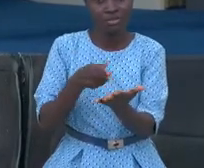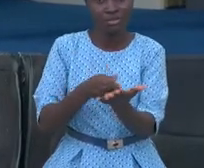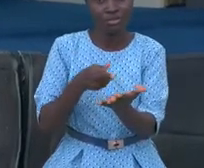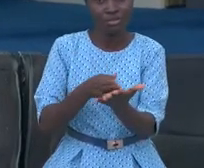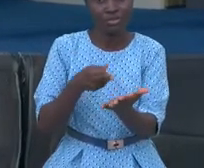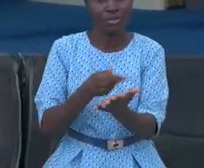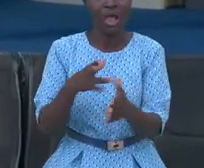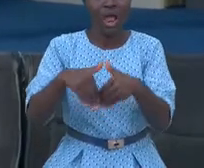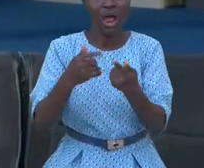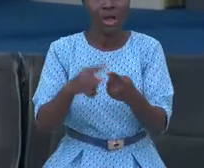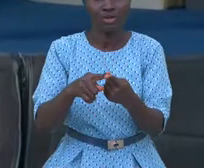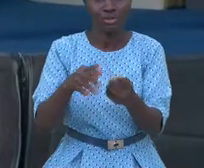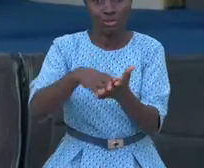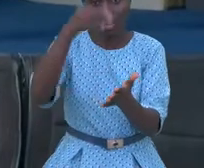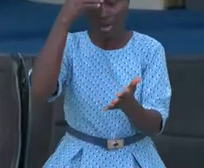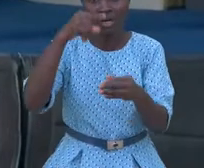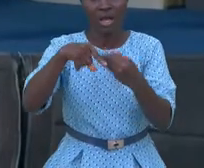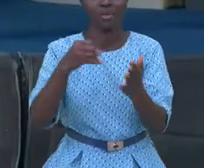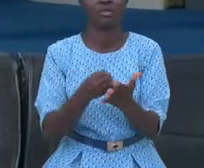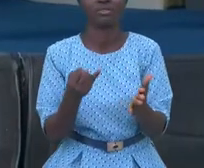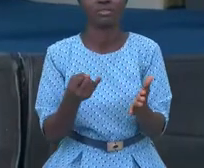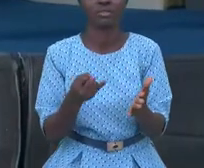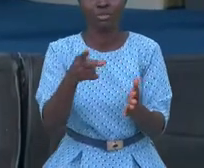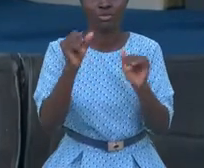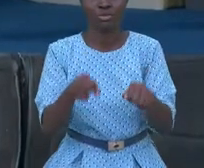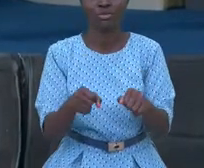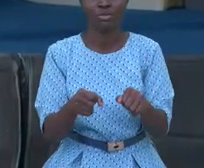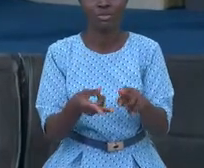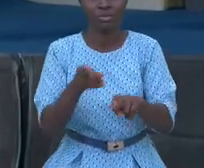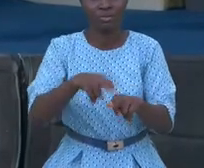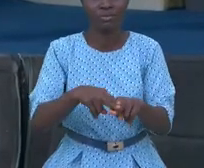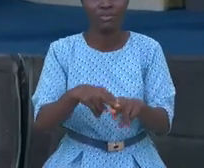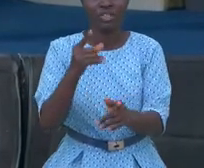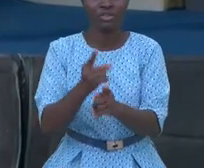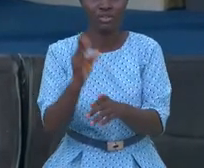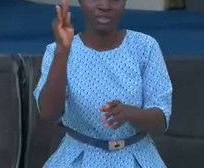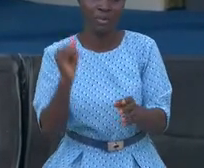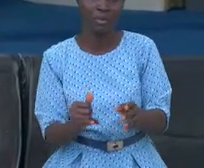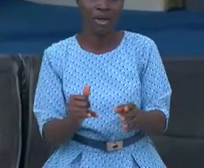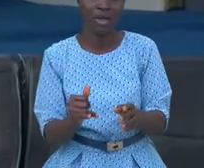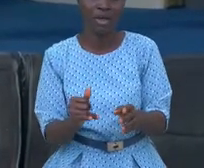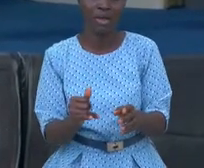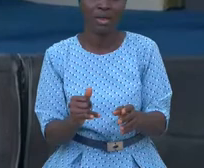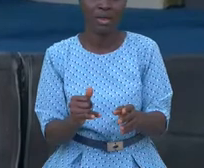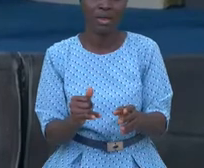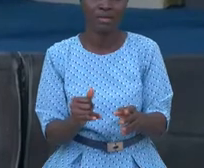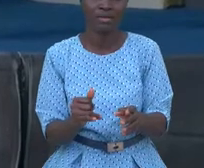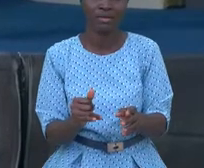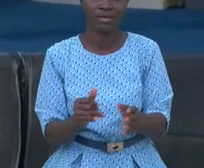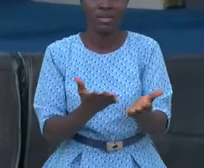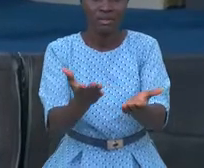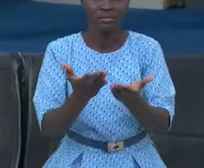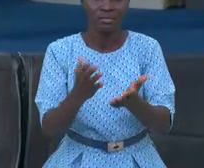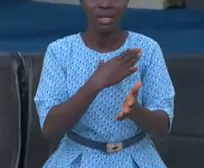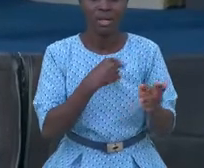I want to learn about this. You can have a new degree just by yearning and readiness to learn. And